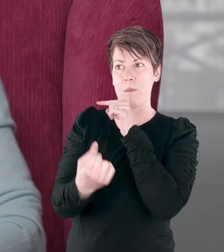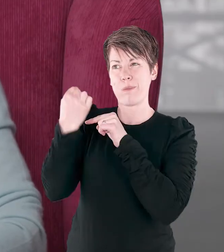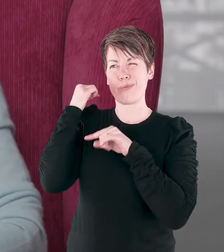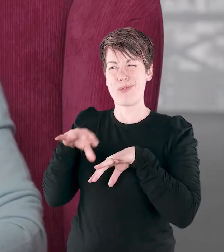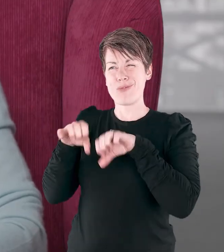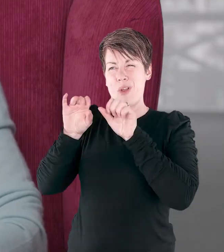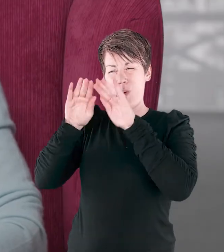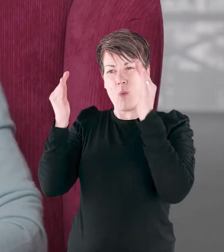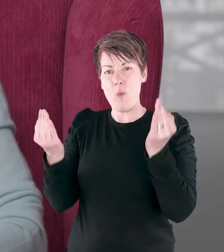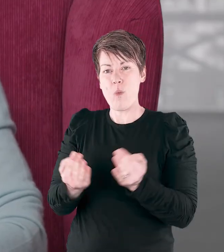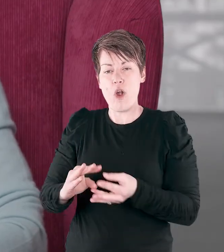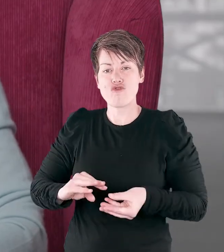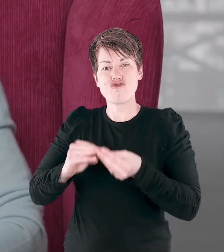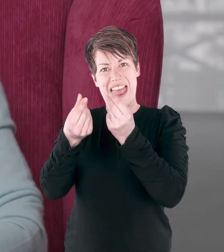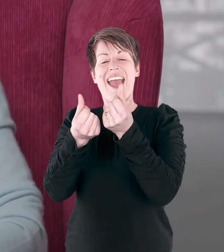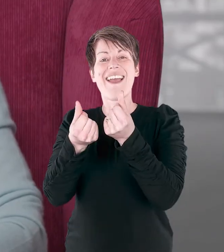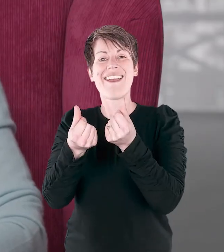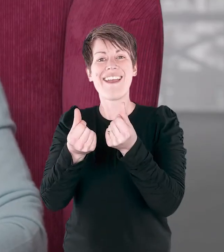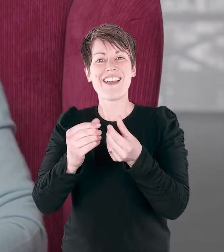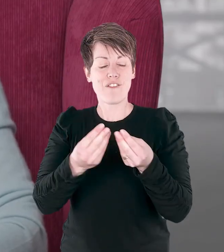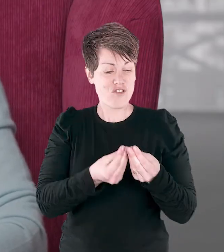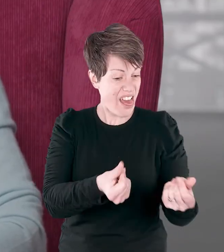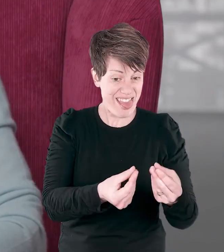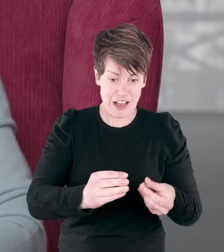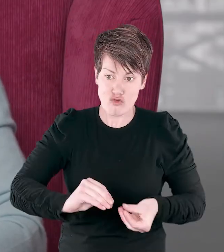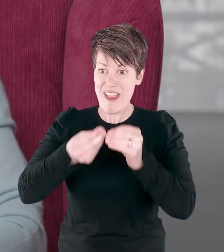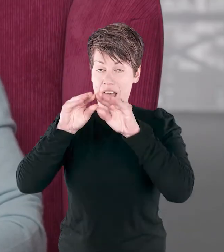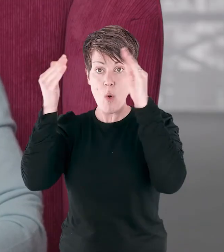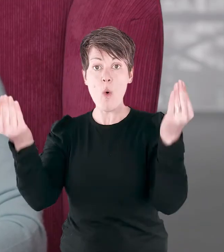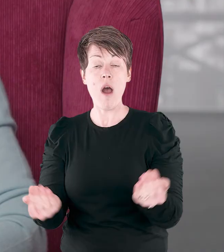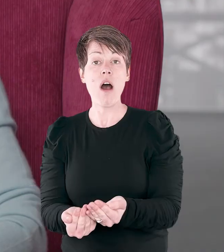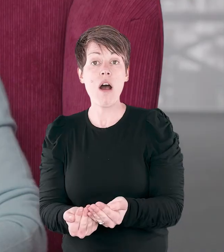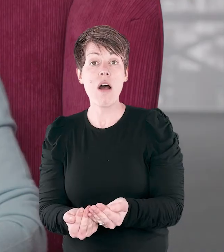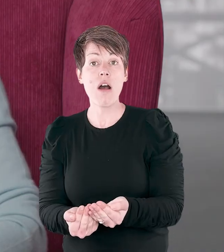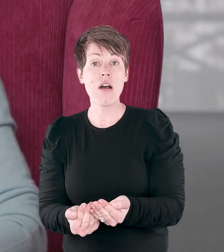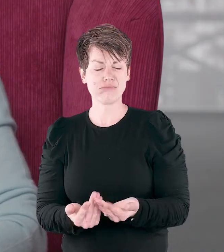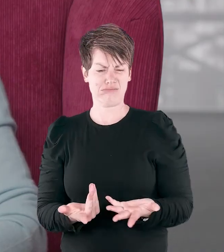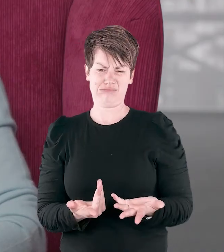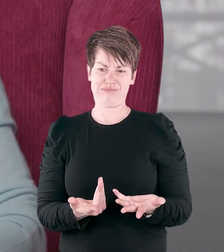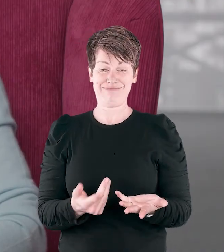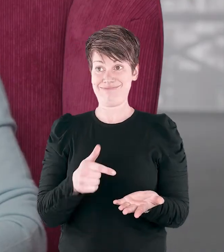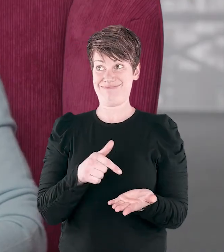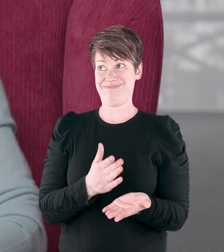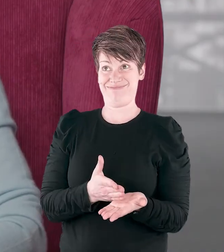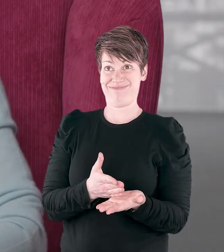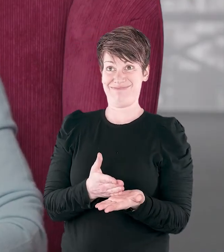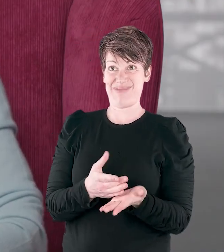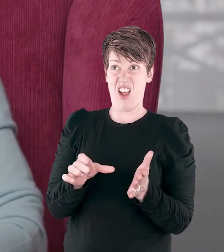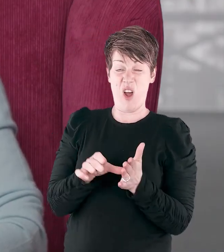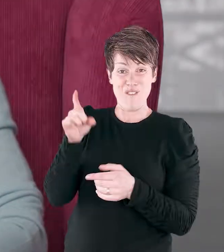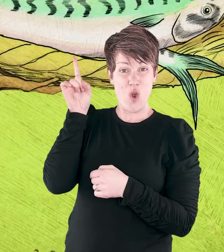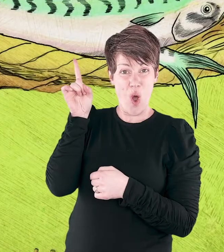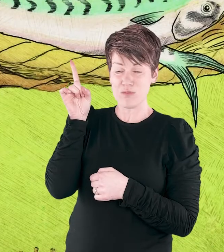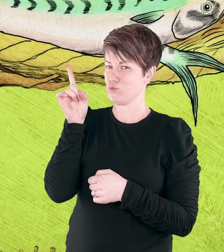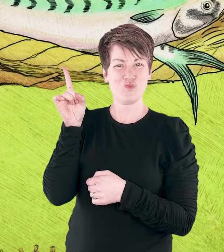has made everything out of nothing at all. How hard would something like this be for someone like